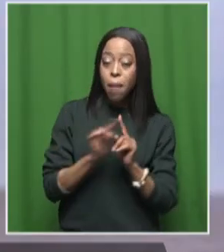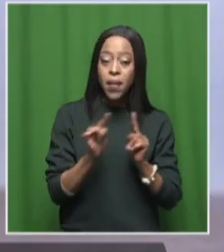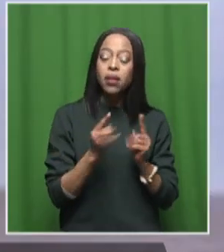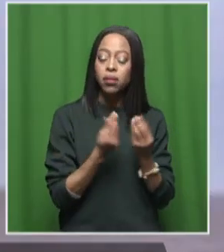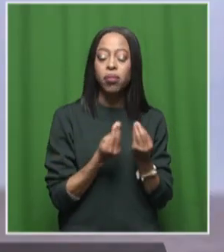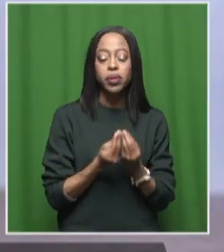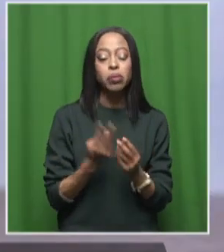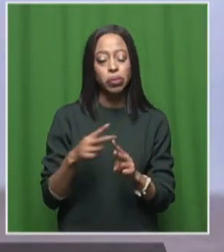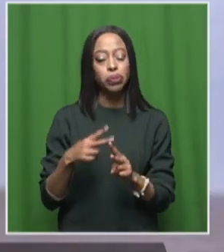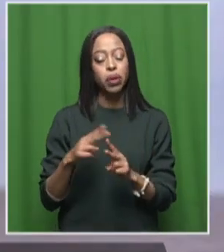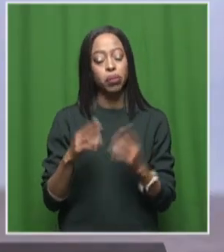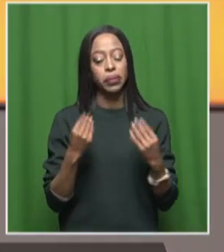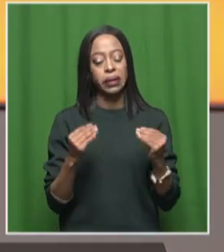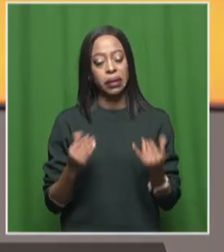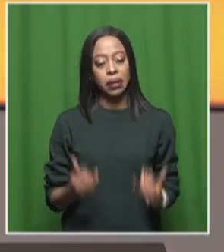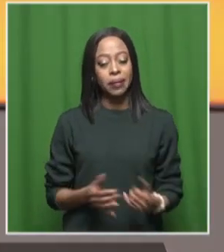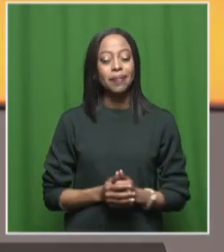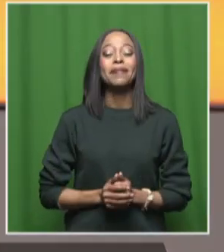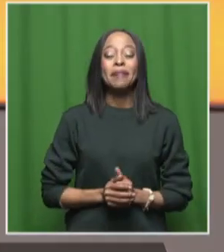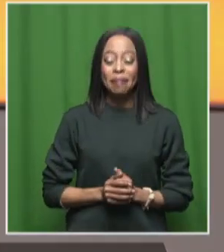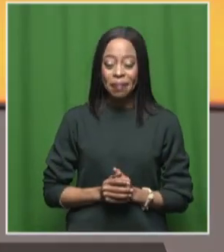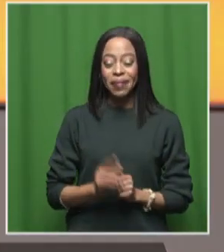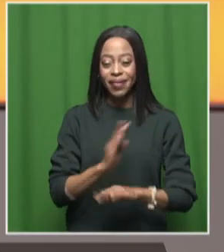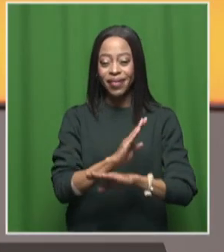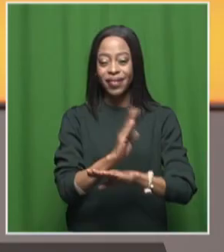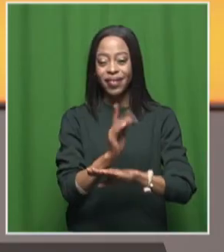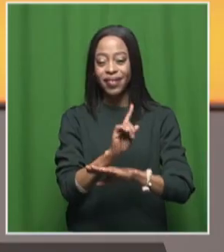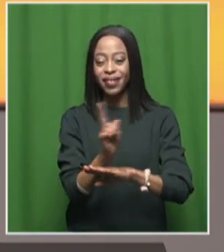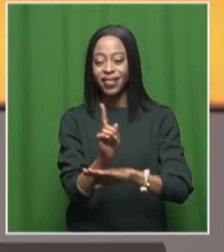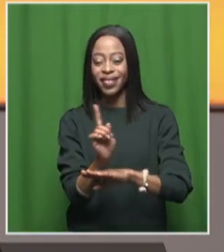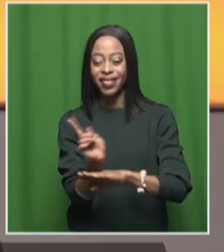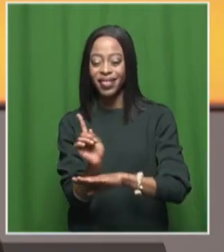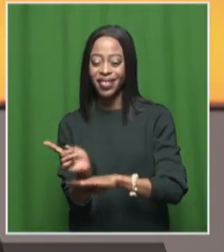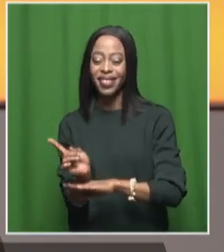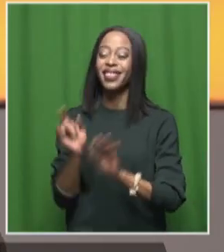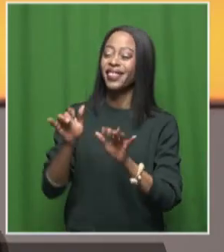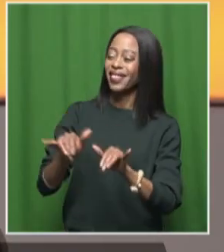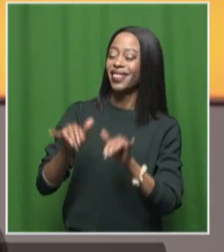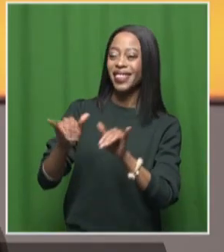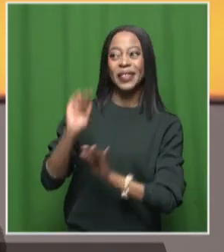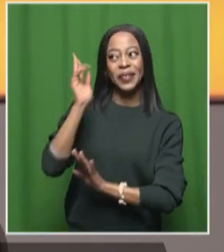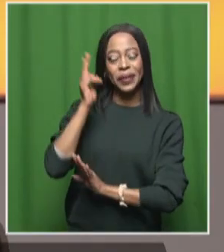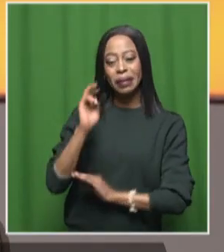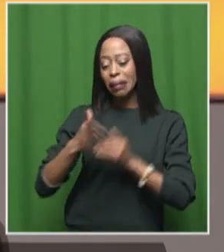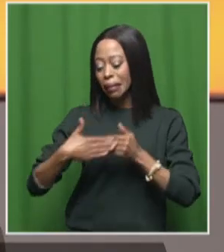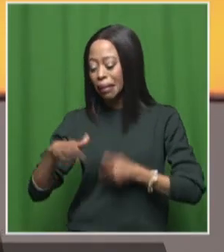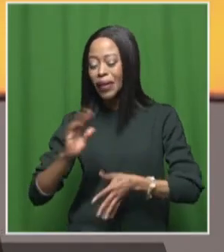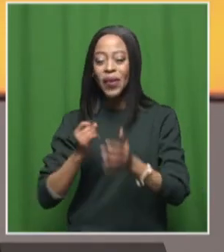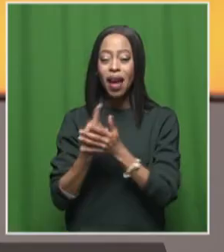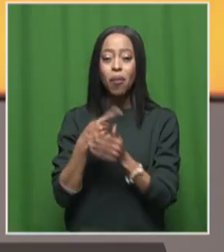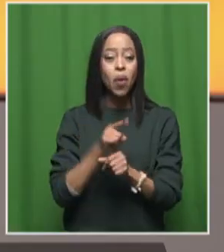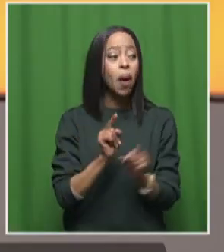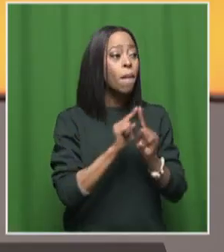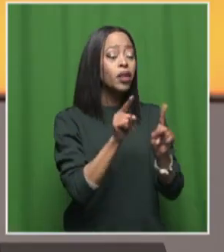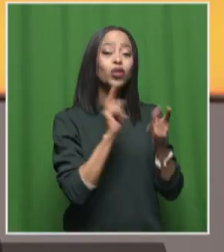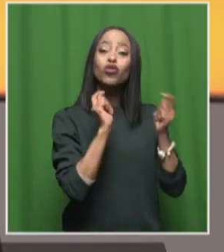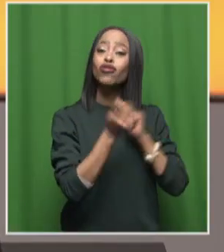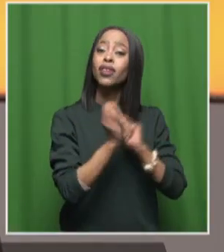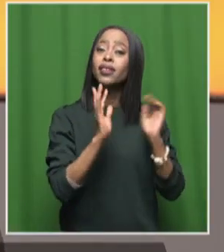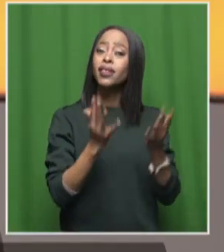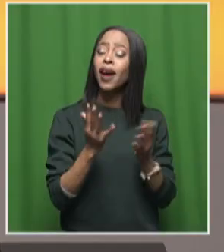is on the pipeline. All right, so as the clock ticks and we await to hear that news, just in conclusion, how will you forever changed